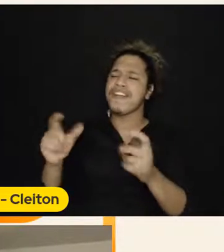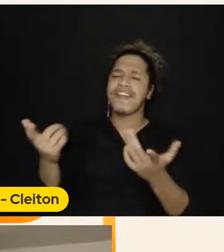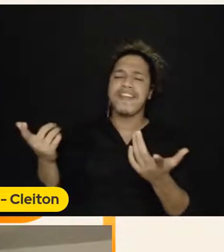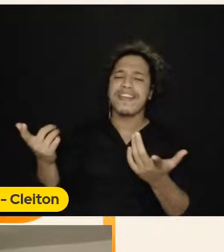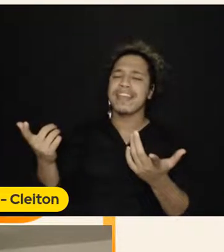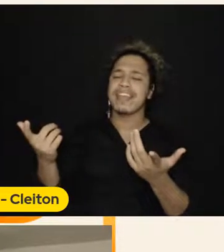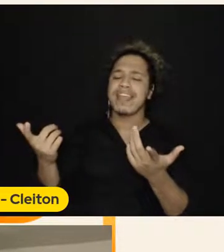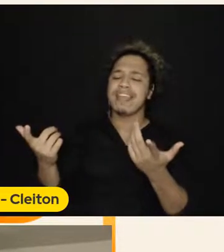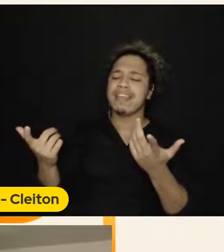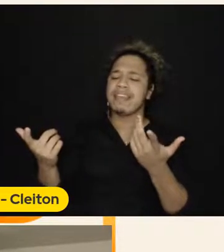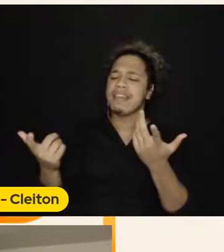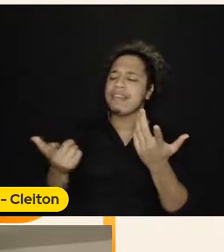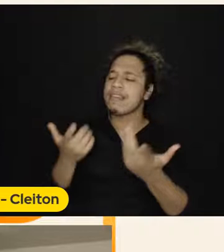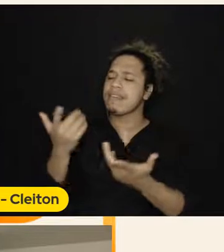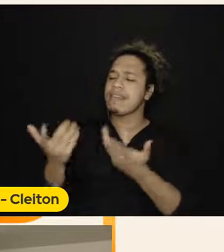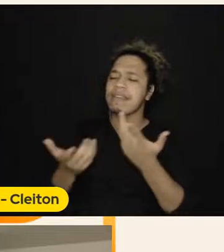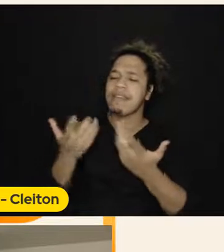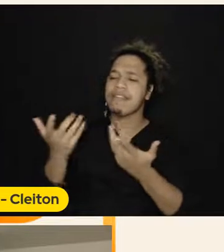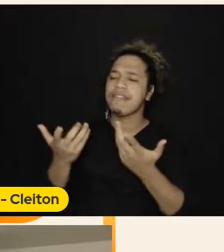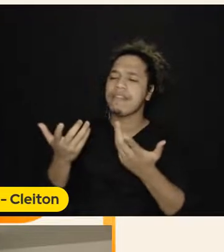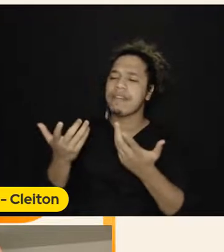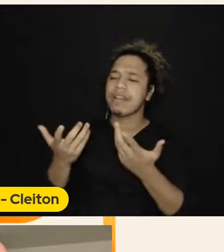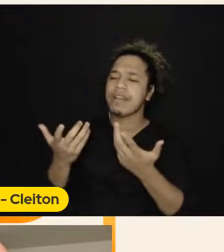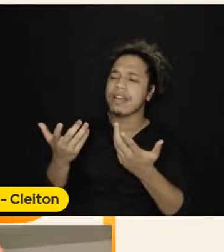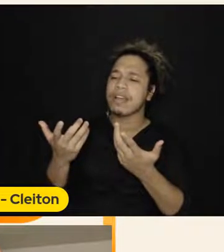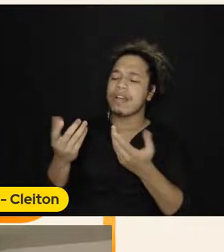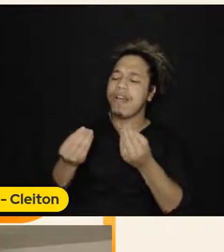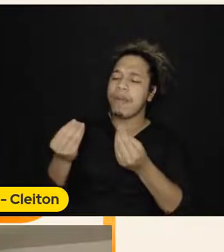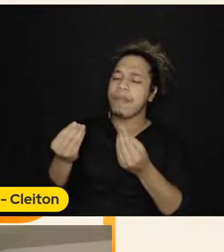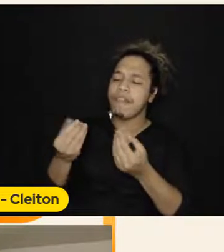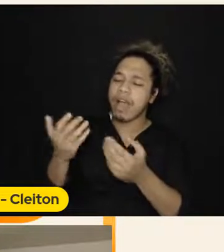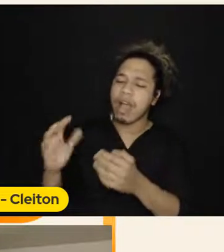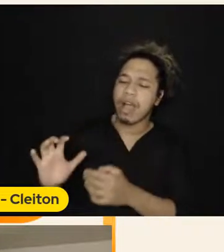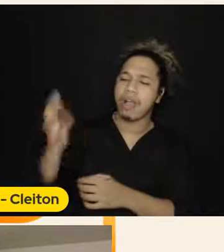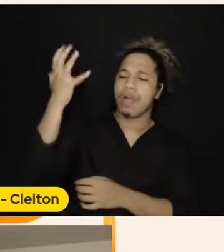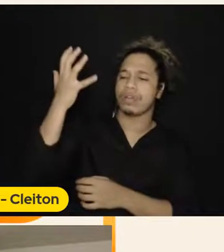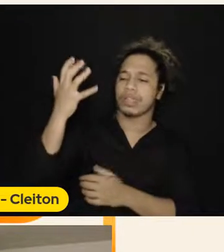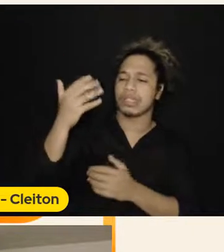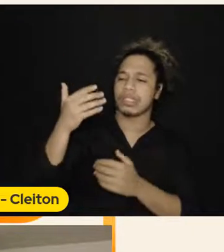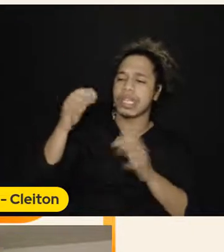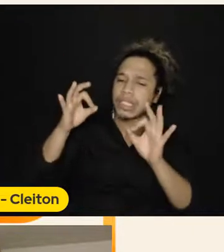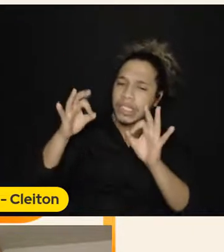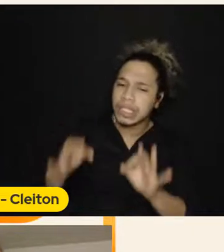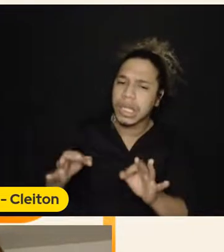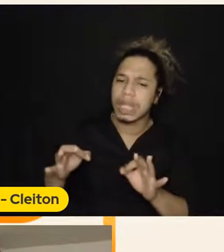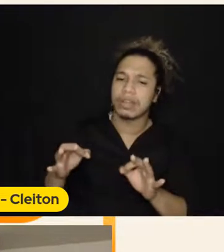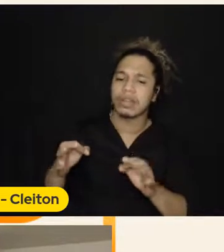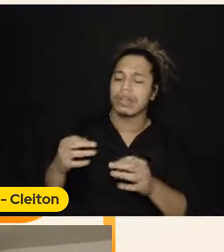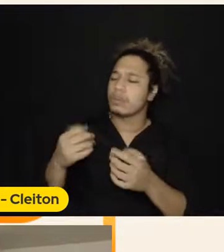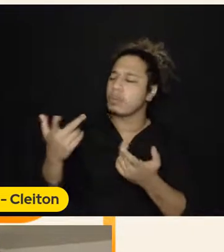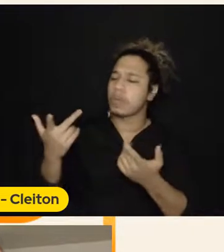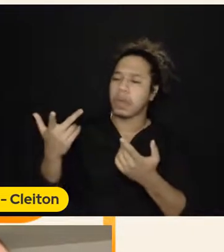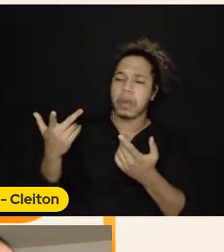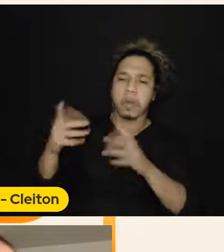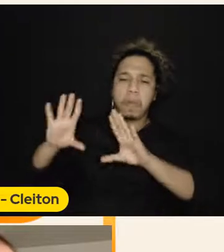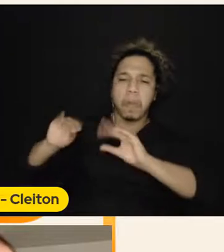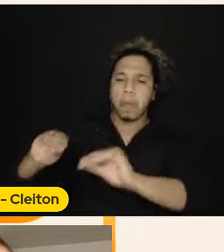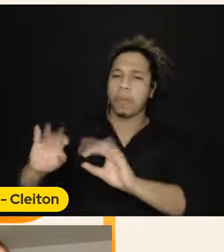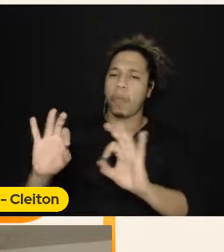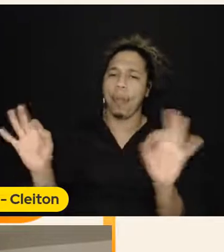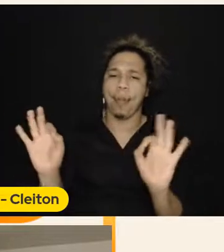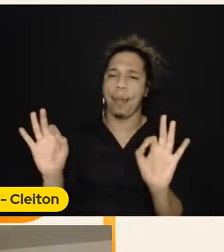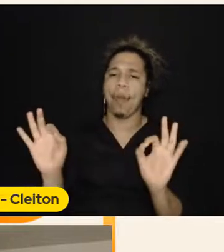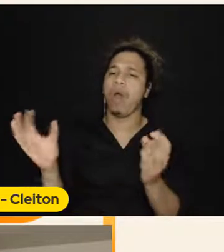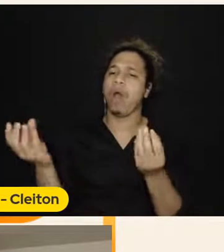How can we make sure that this cycle happens smoothly, that we don't interfere with this natural cycle